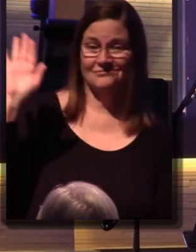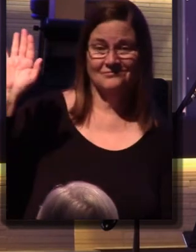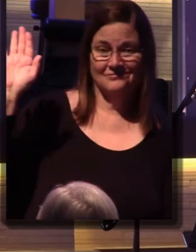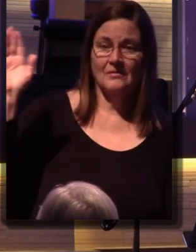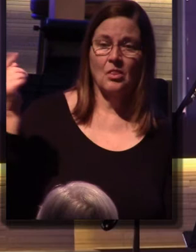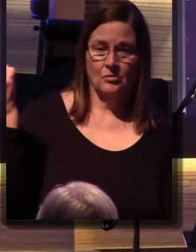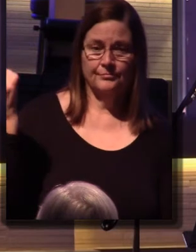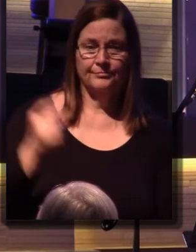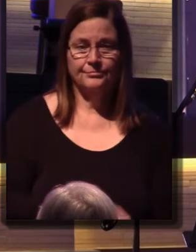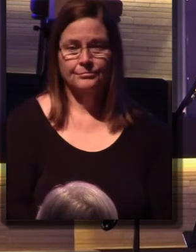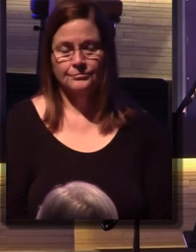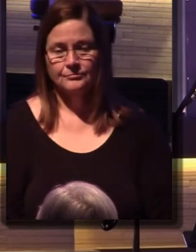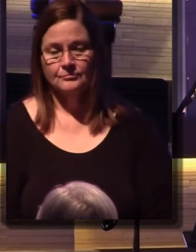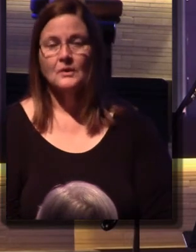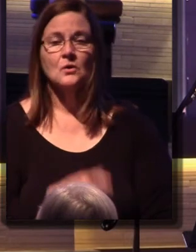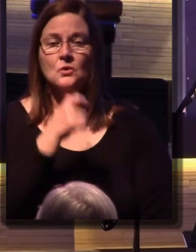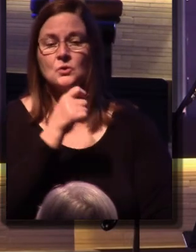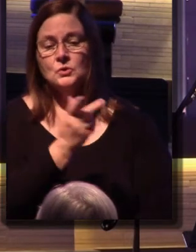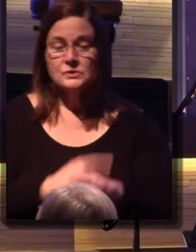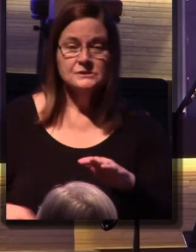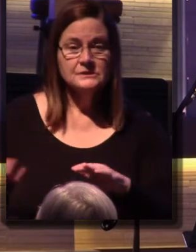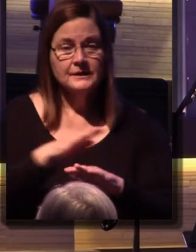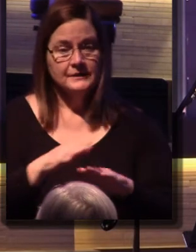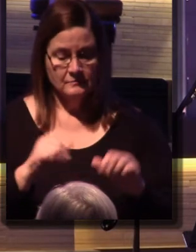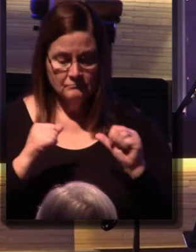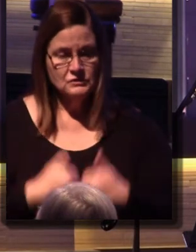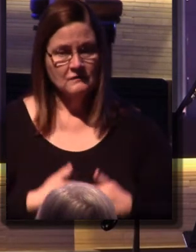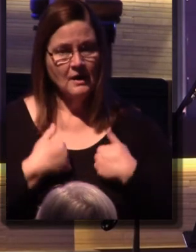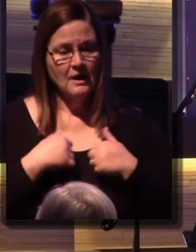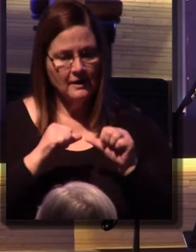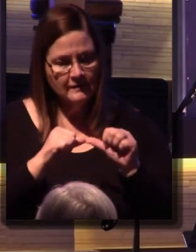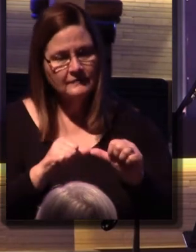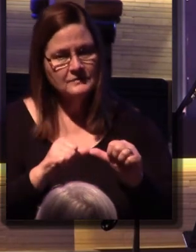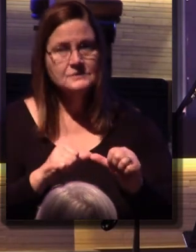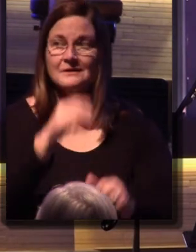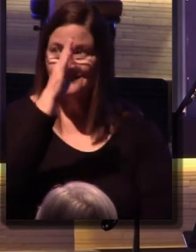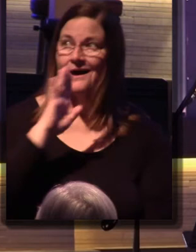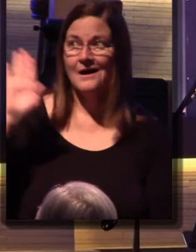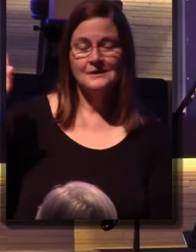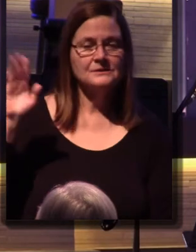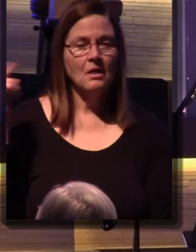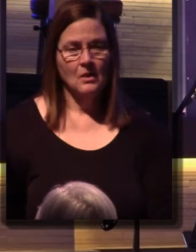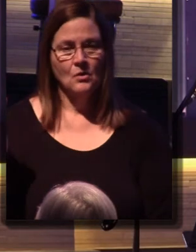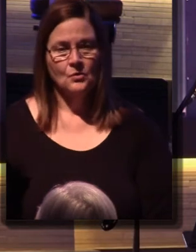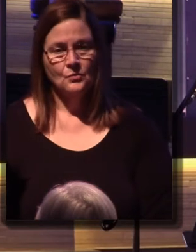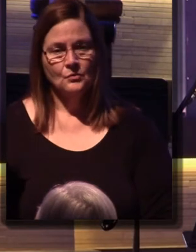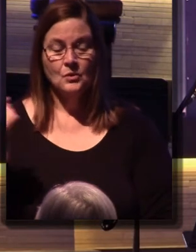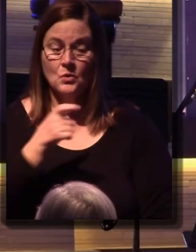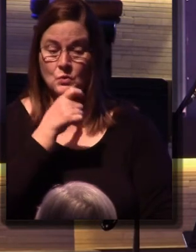survives? God's alone. Whose kingdom survives? God's